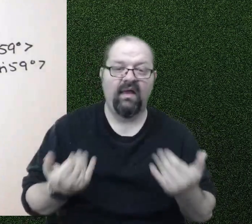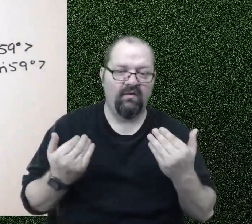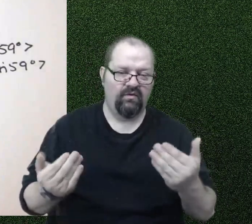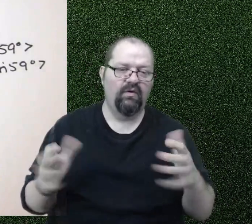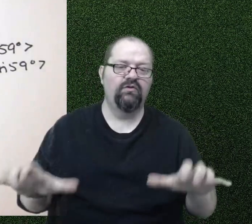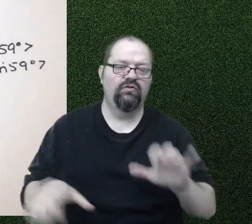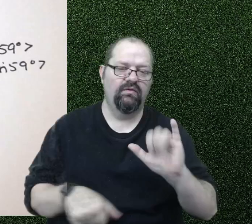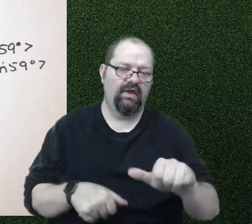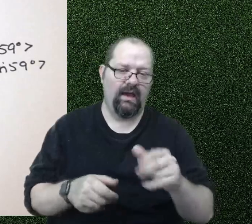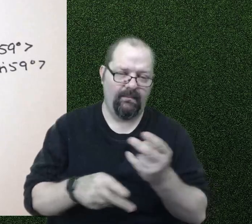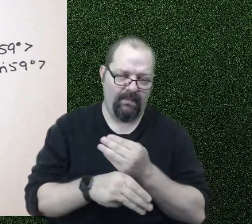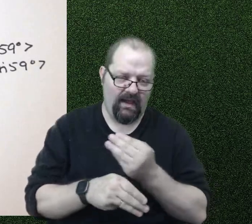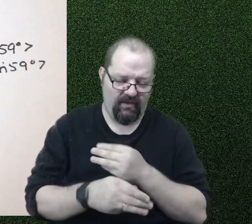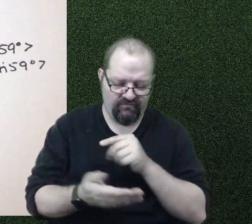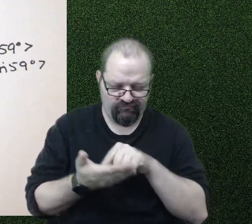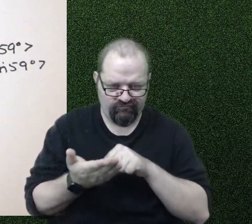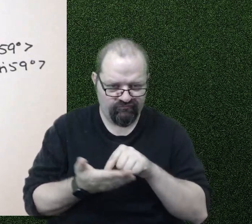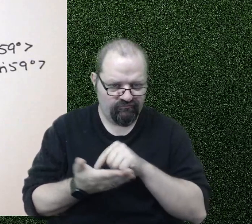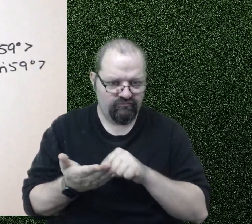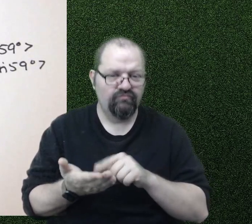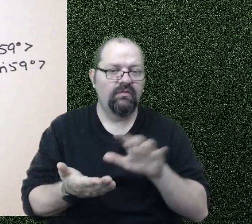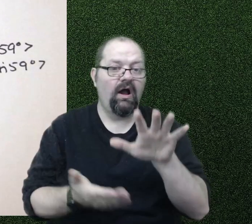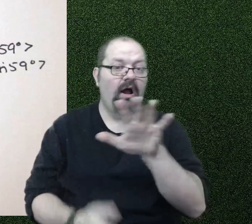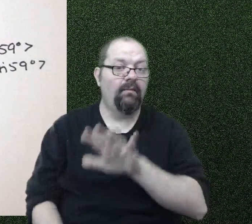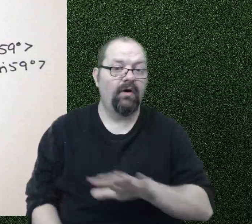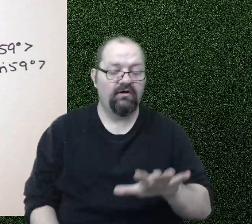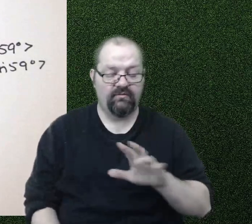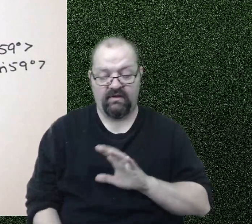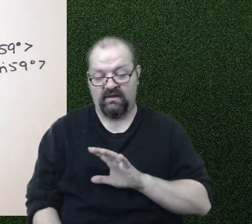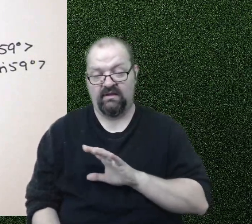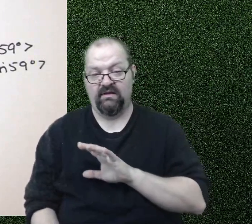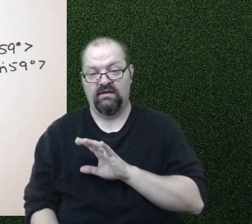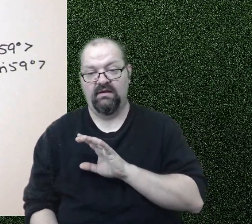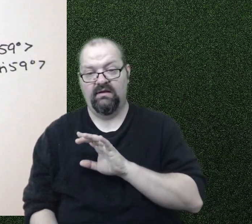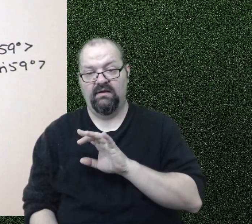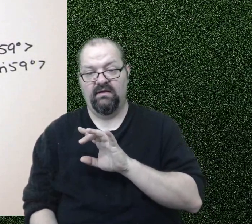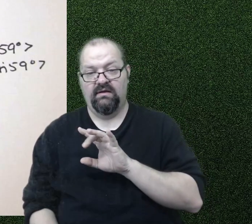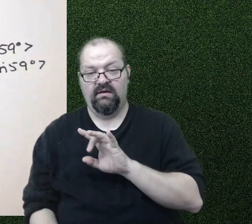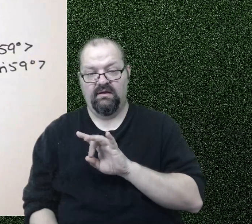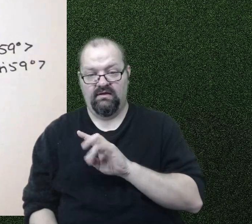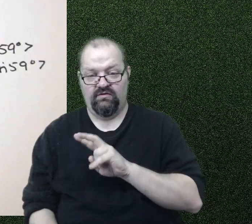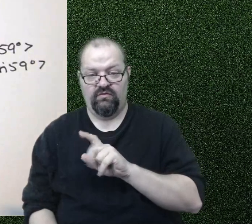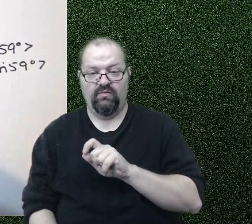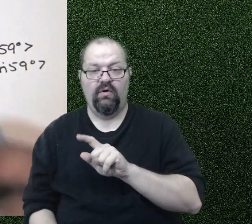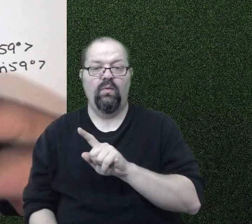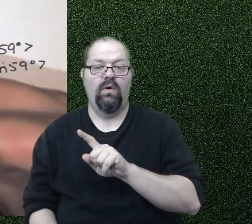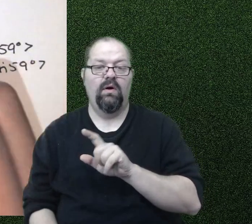So let's figure that out. Approximately 82.1 times cosine of 59.